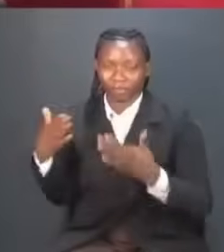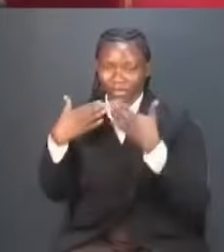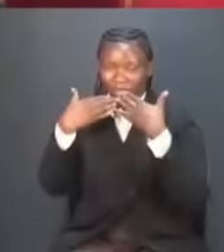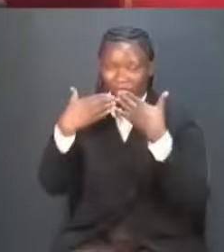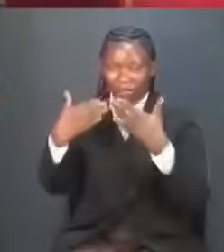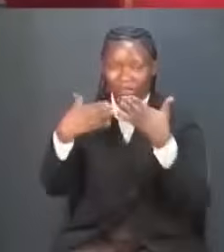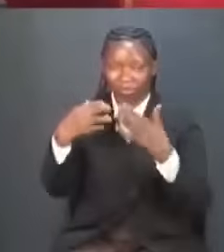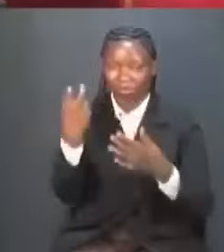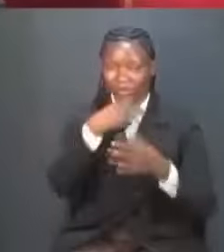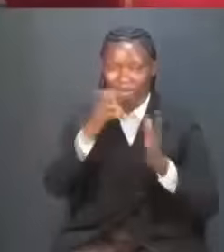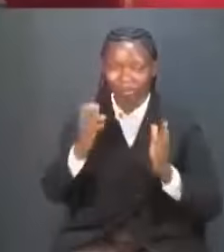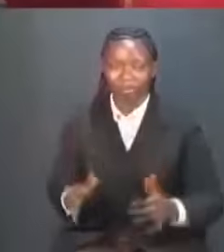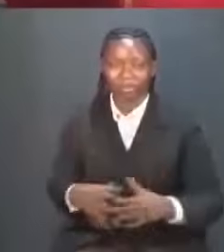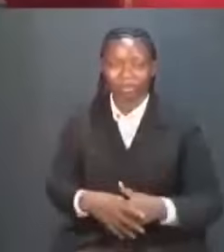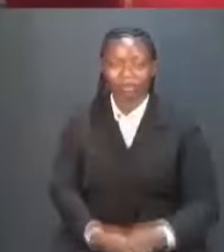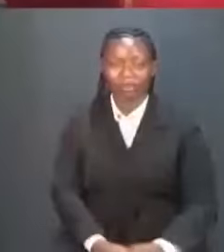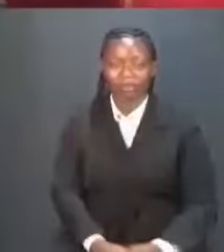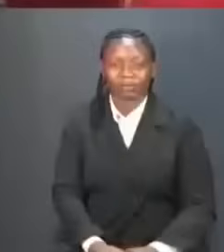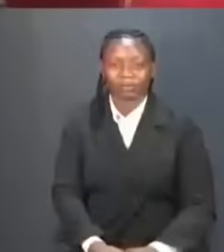Speaker.